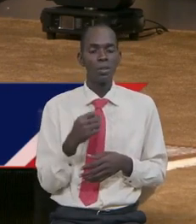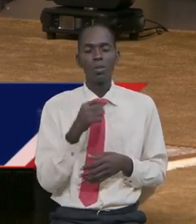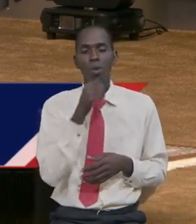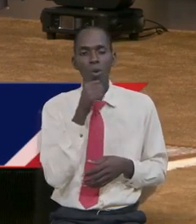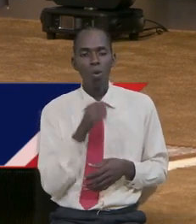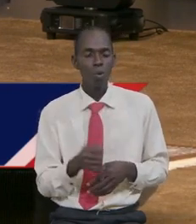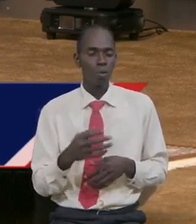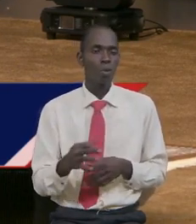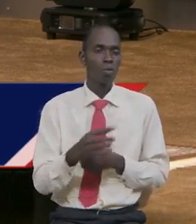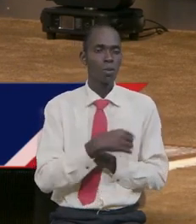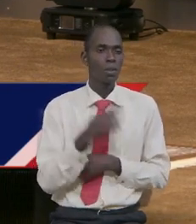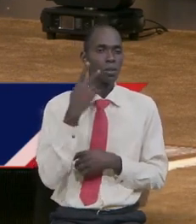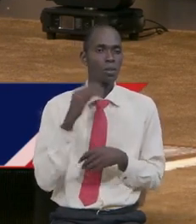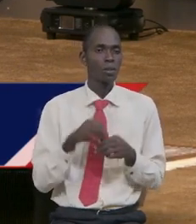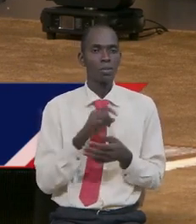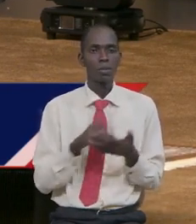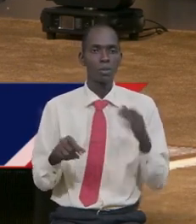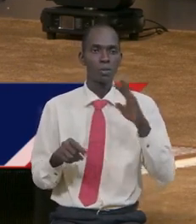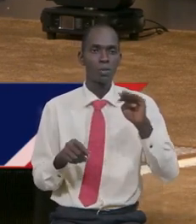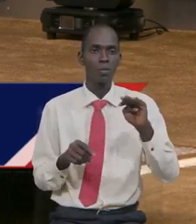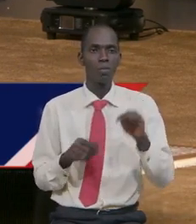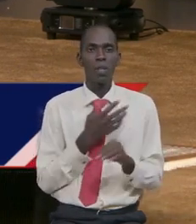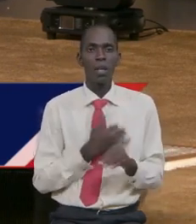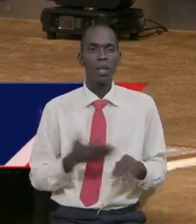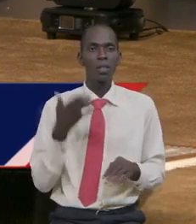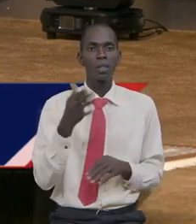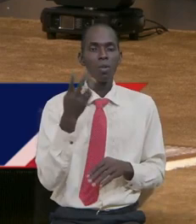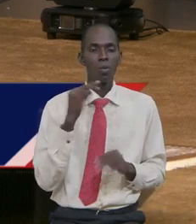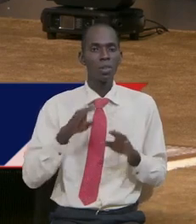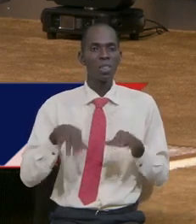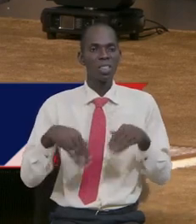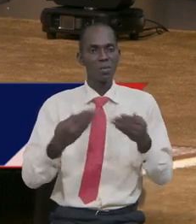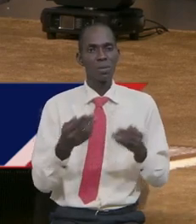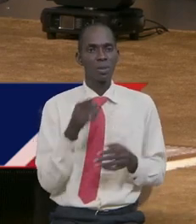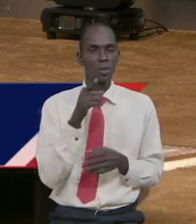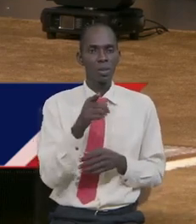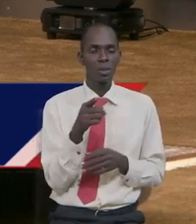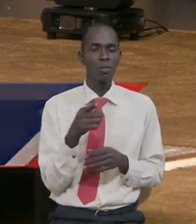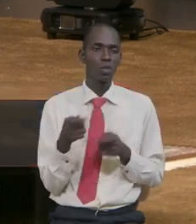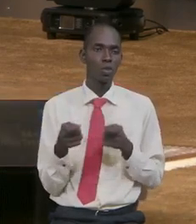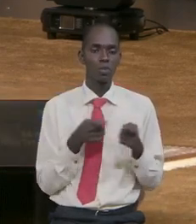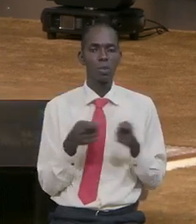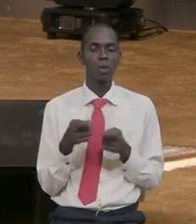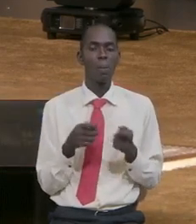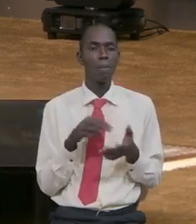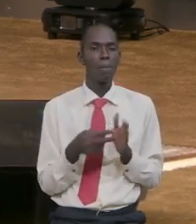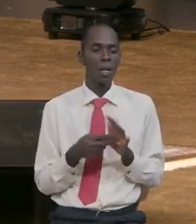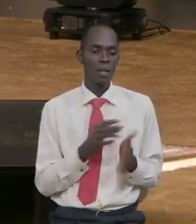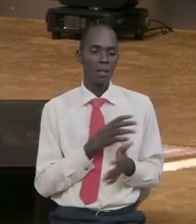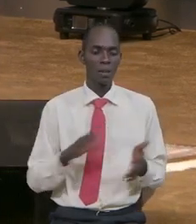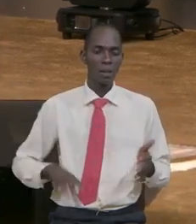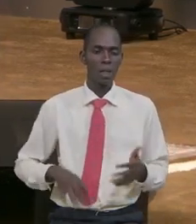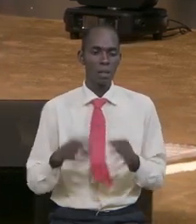verse 14. Verse 14 says, and it was given unto him dominion, that is Christ,